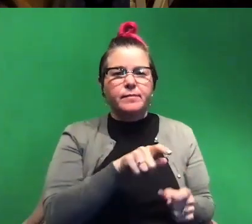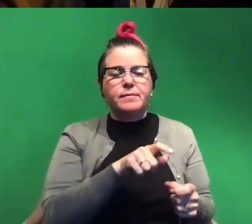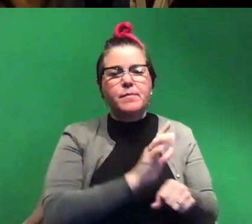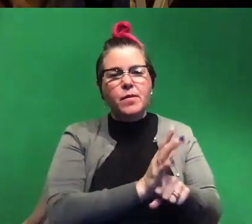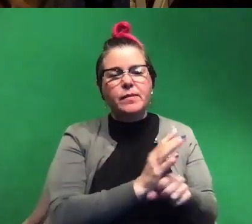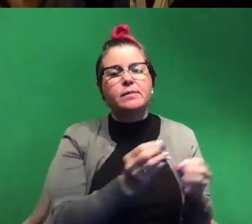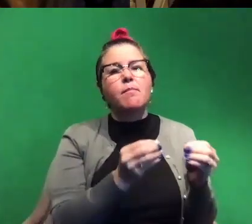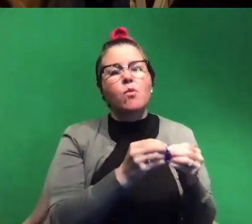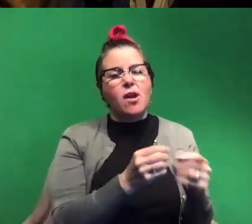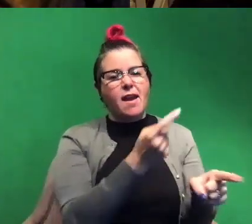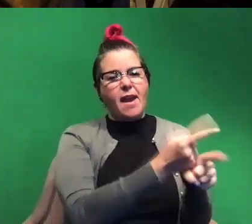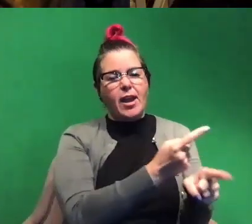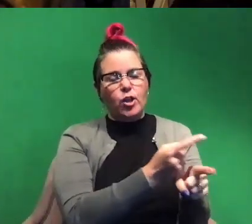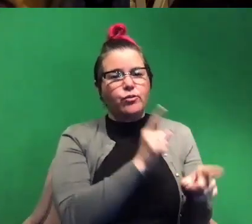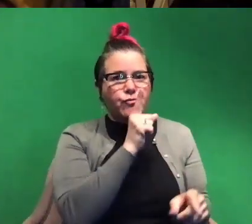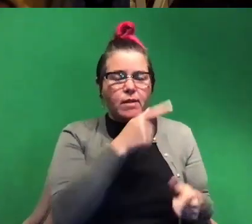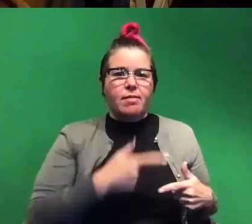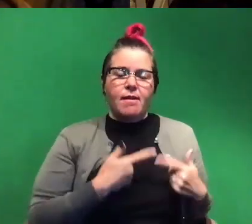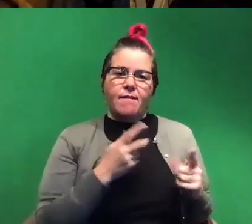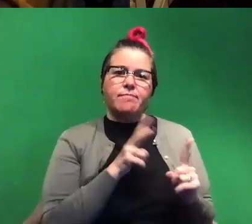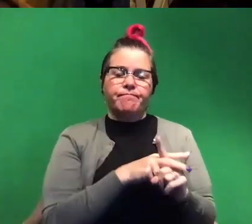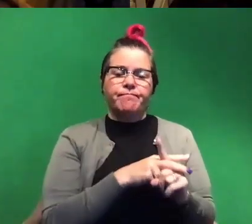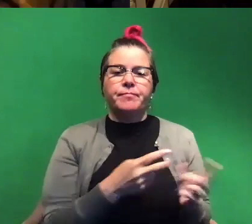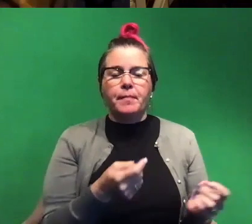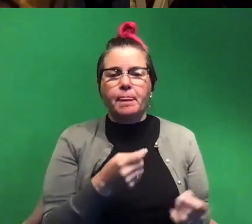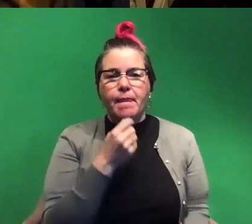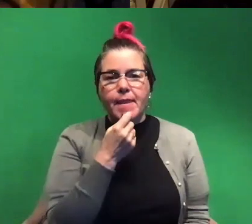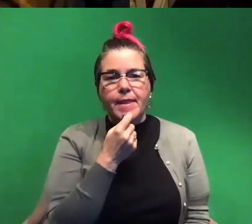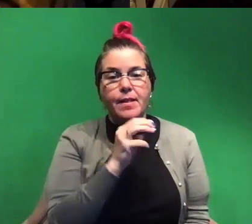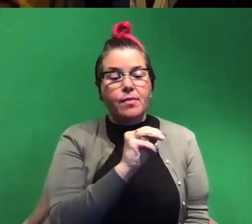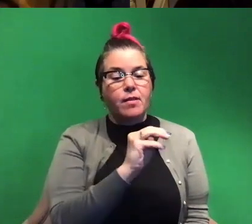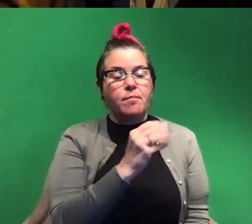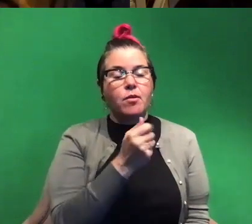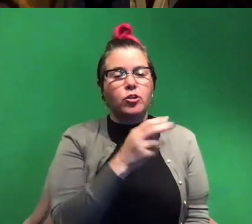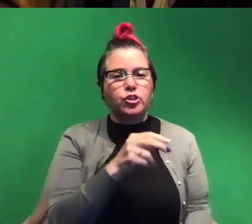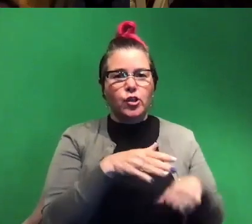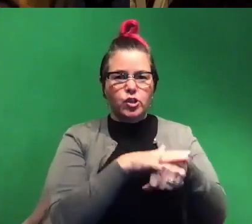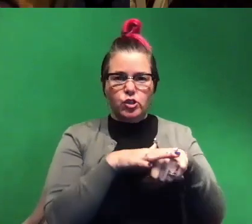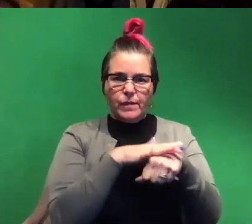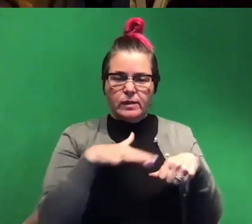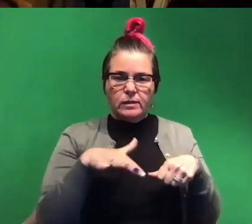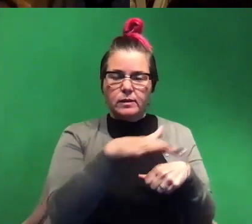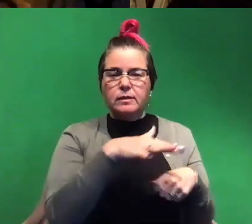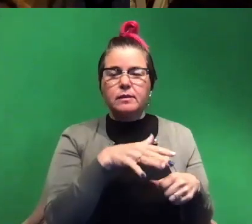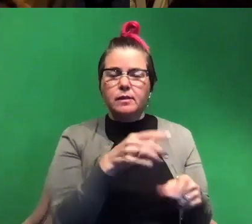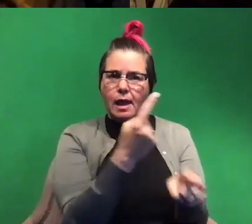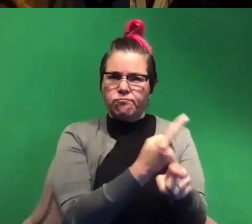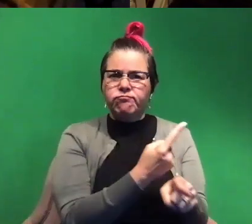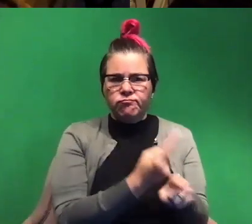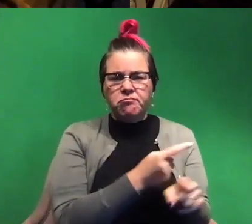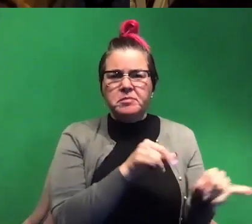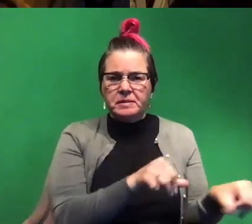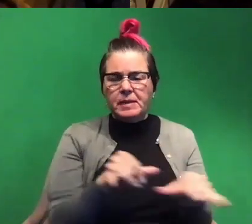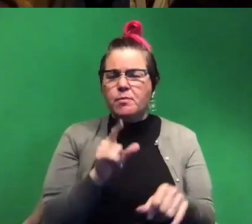movies more accurate to real life. So the Martian surface is very accurate to what you would see. I